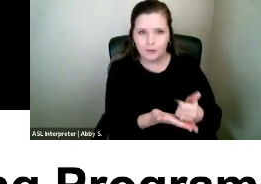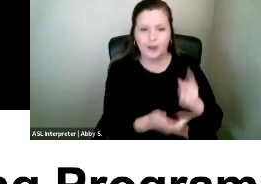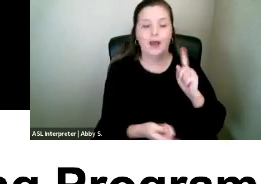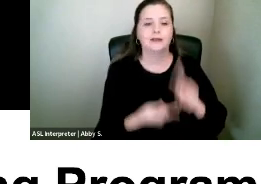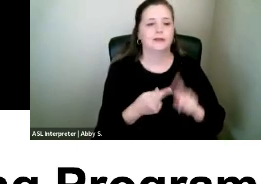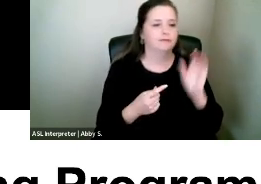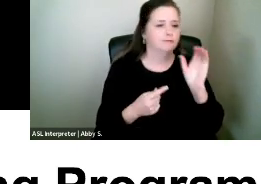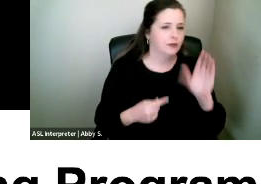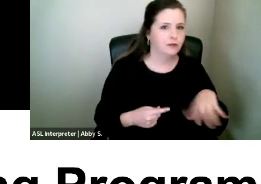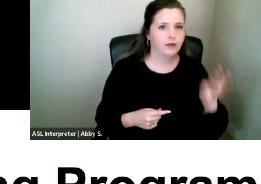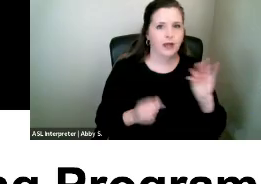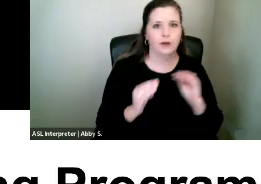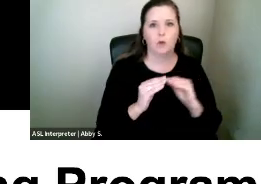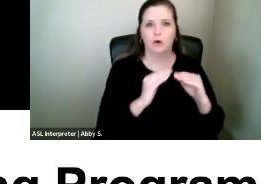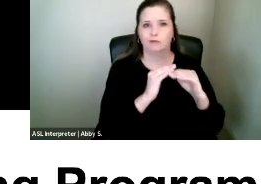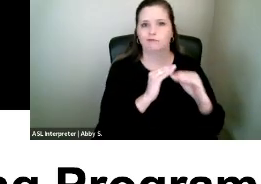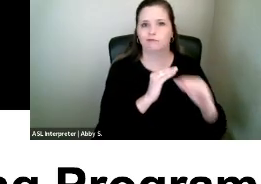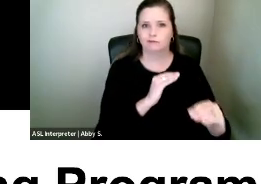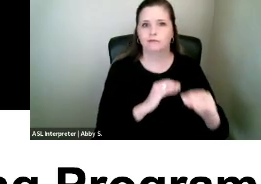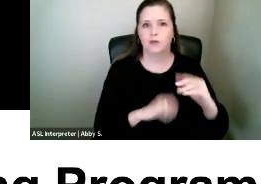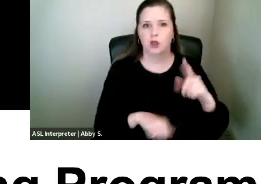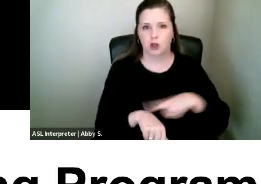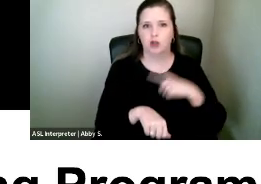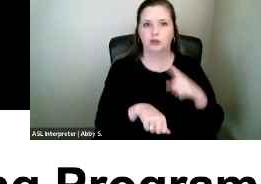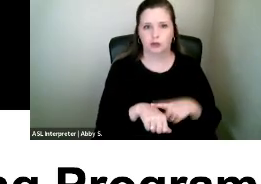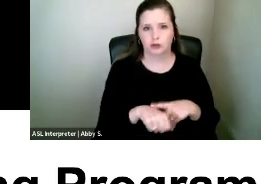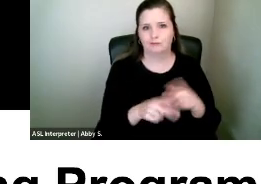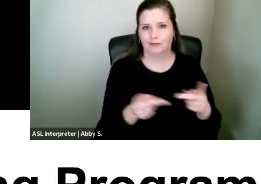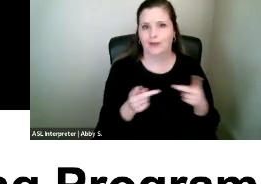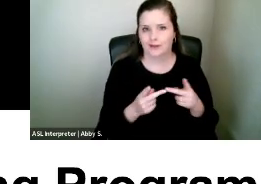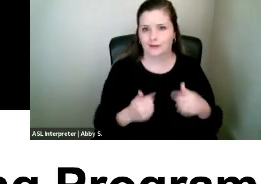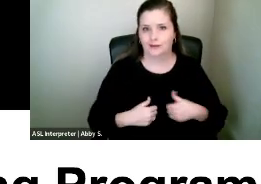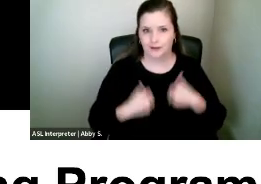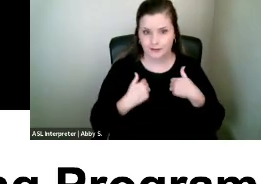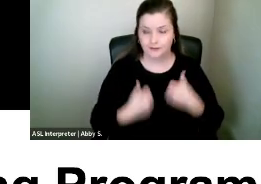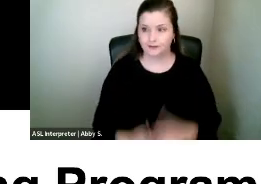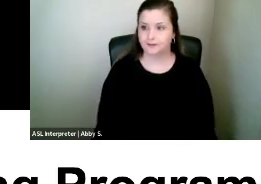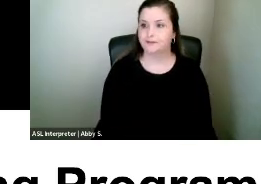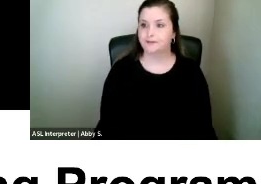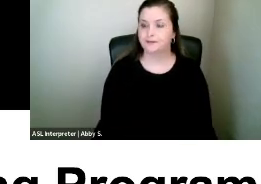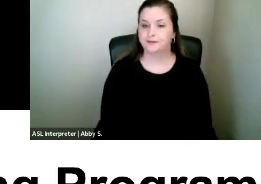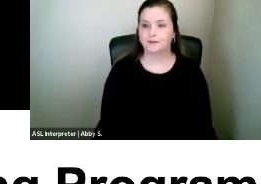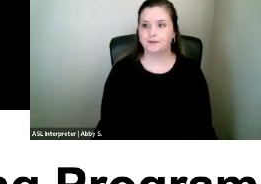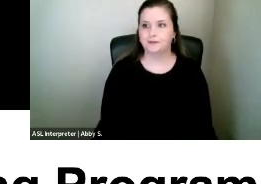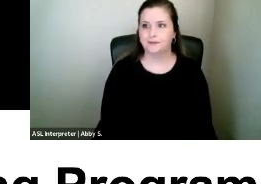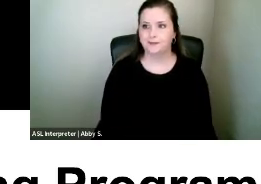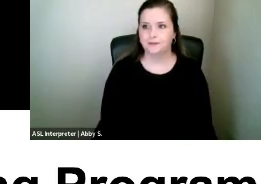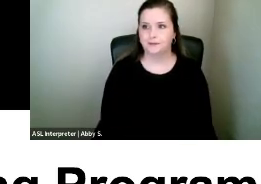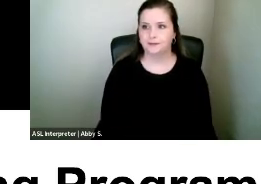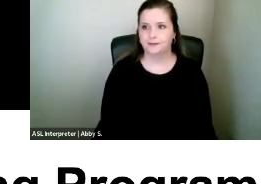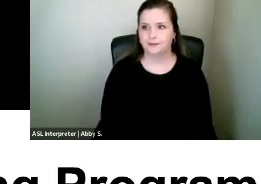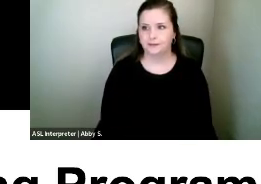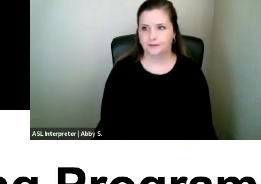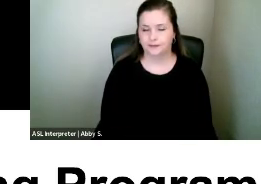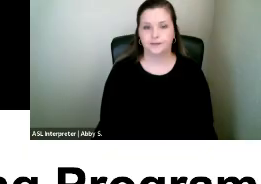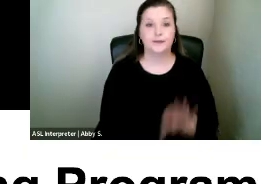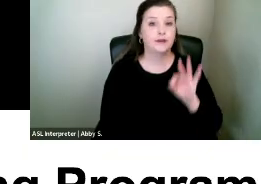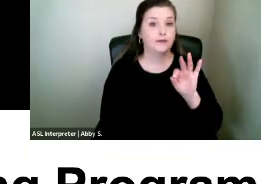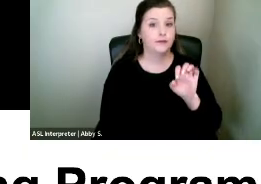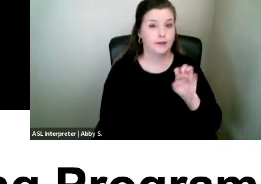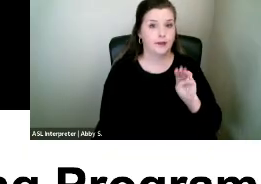sustainable rental option to focus on long-term recovery. And FEMA expects